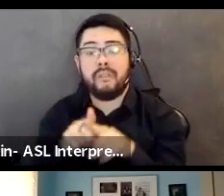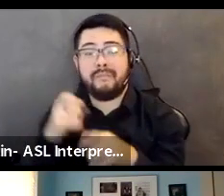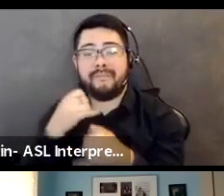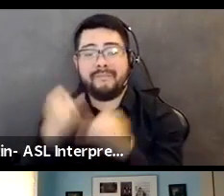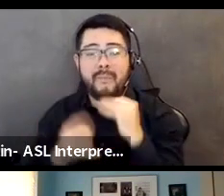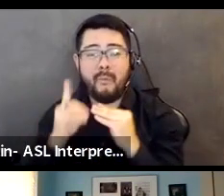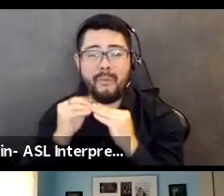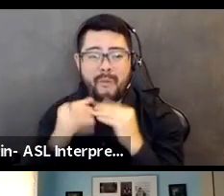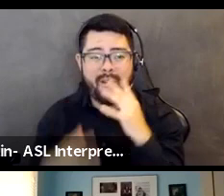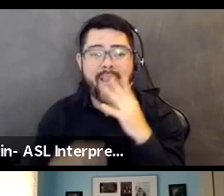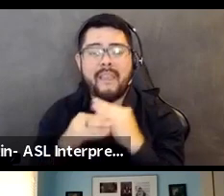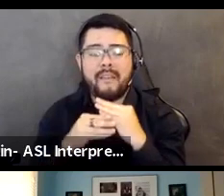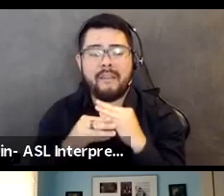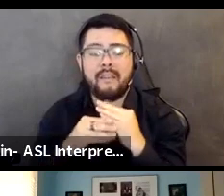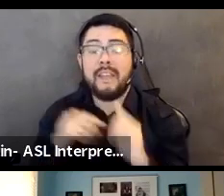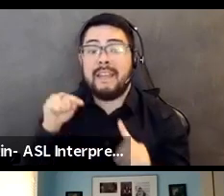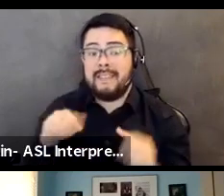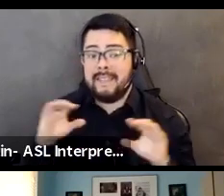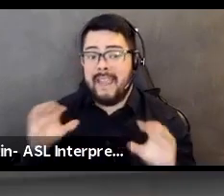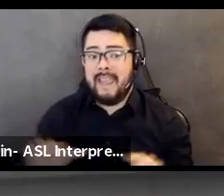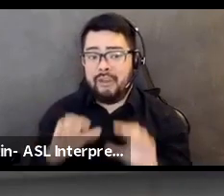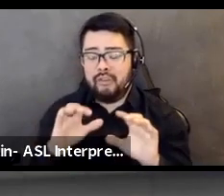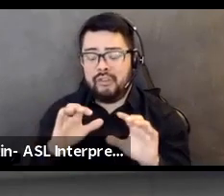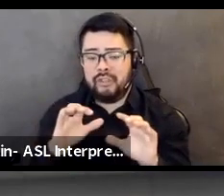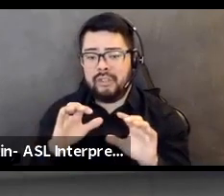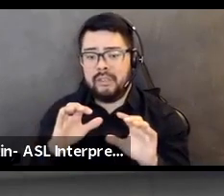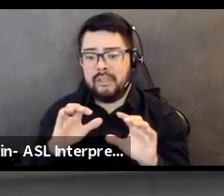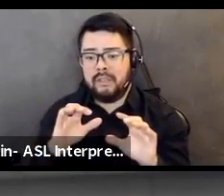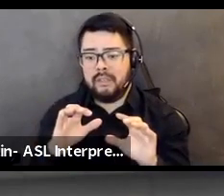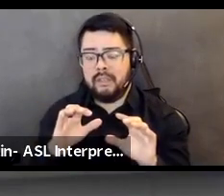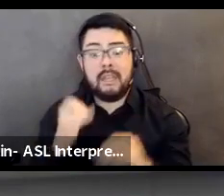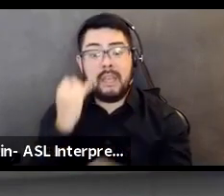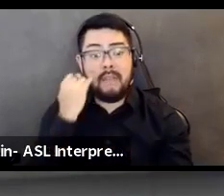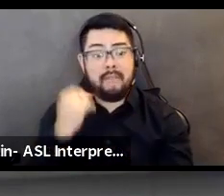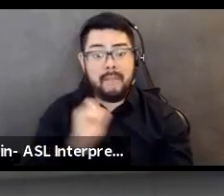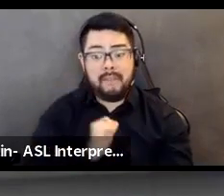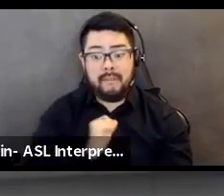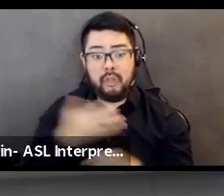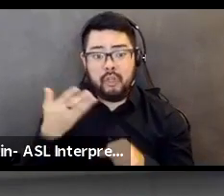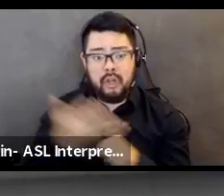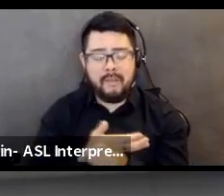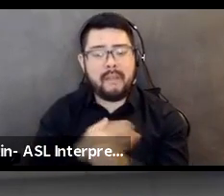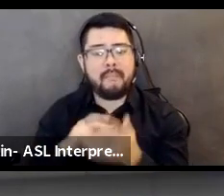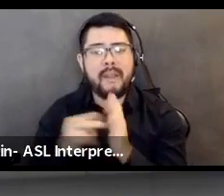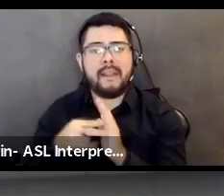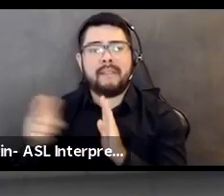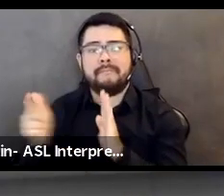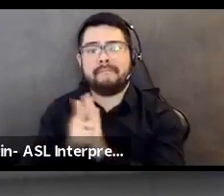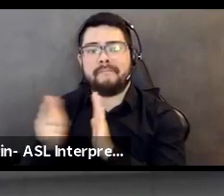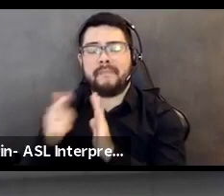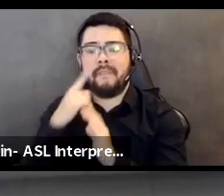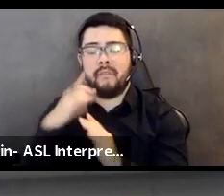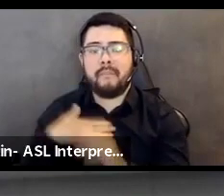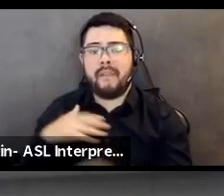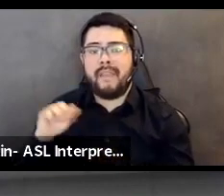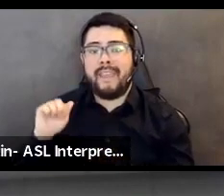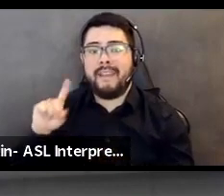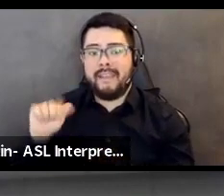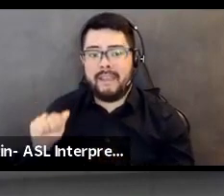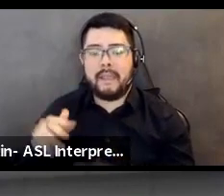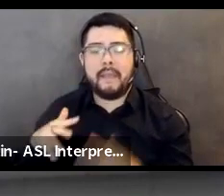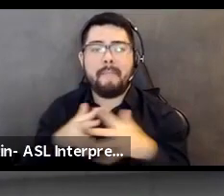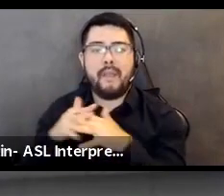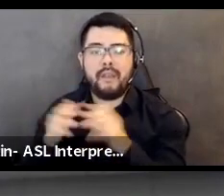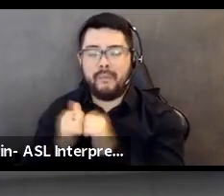feel that this action would if i was terminated would be a violation of my american with disabilities